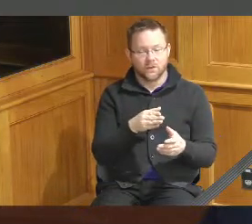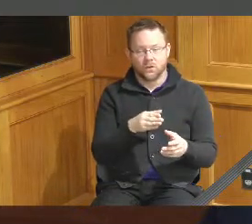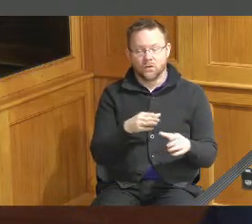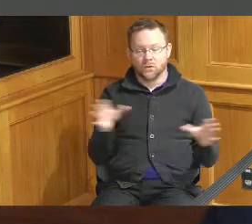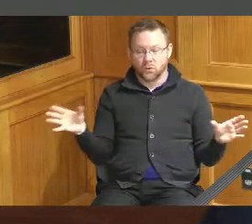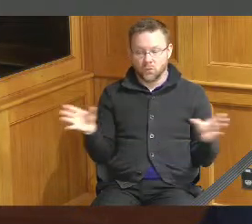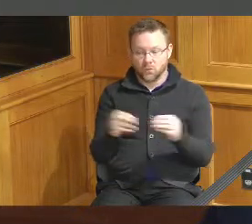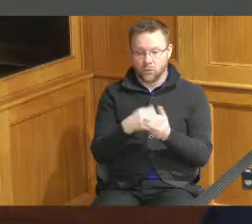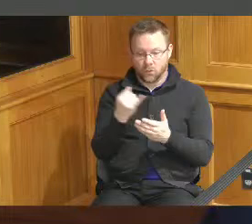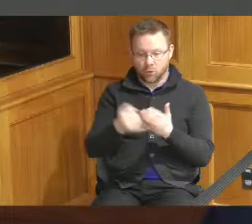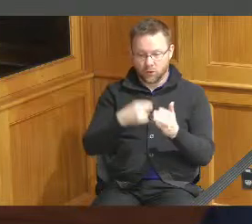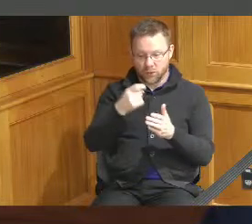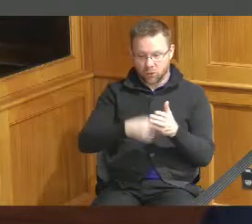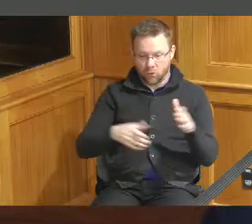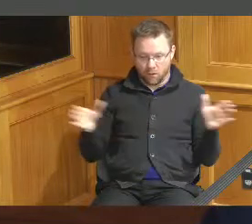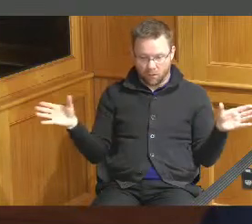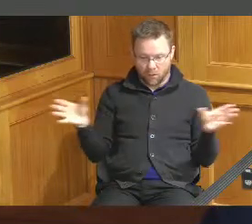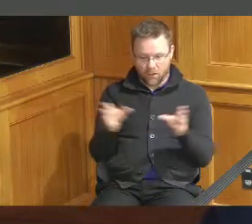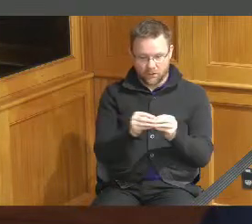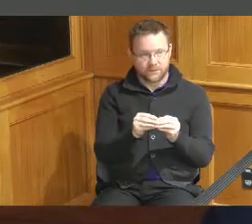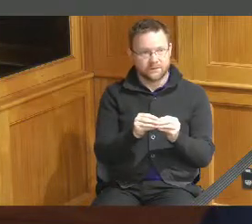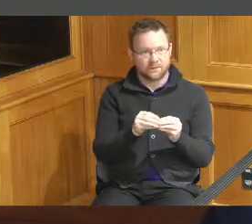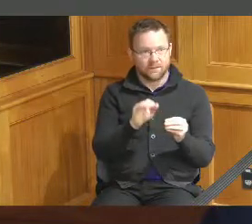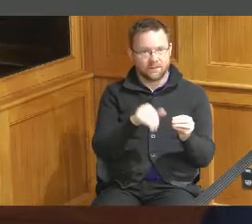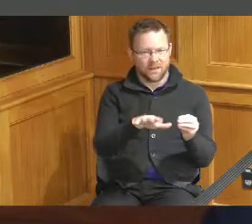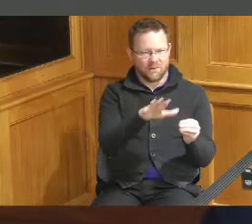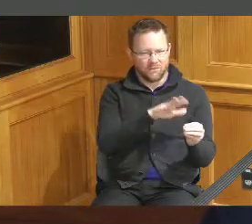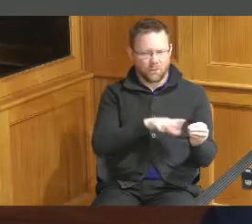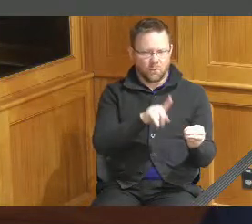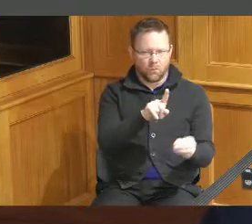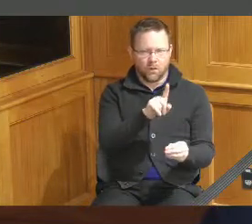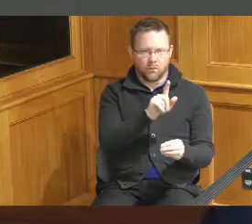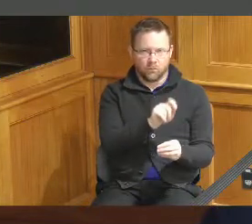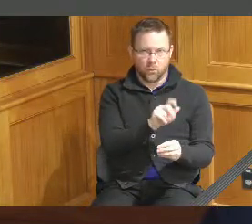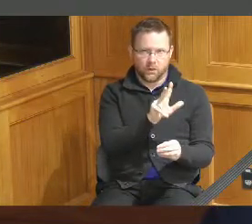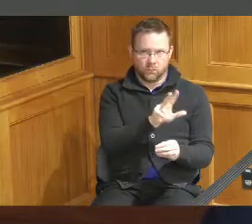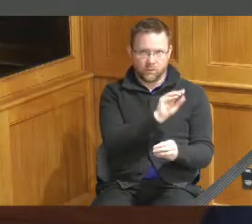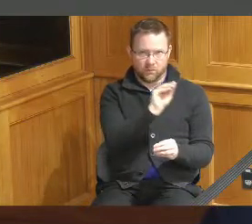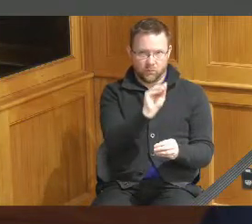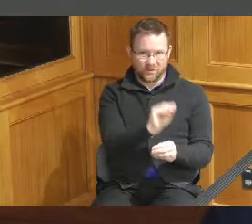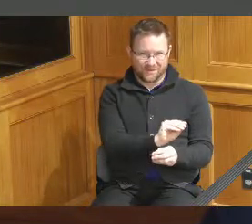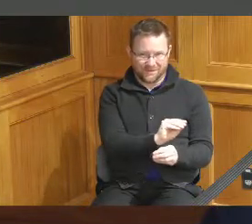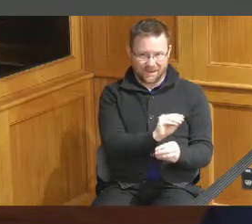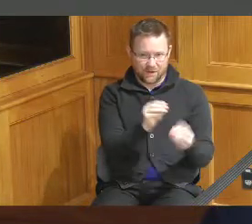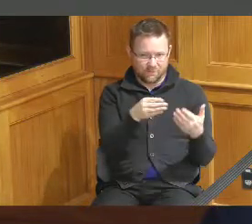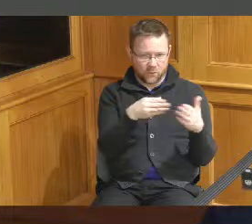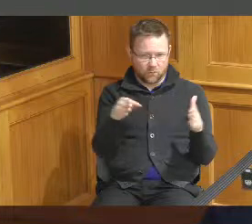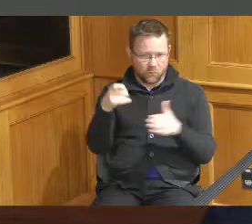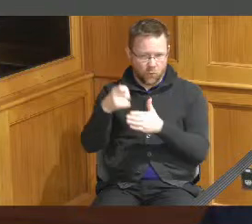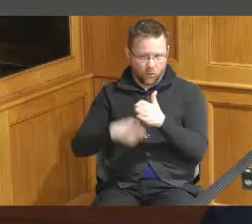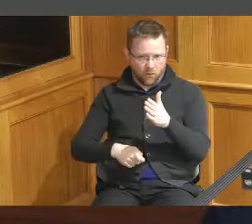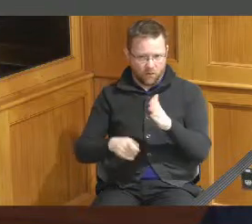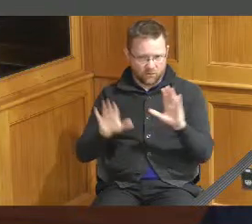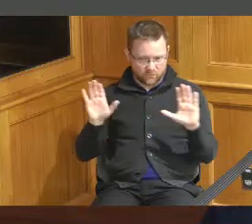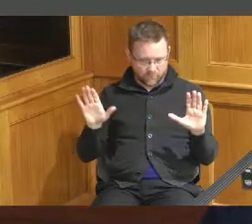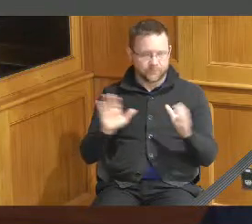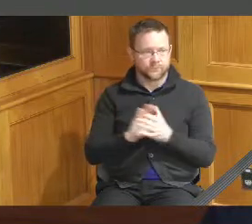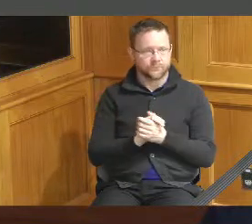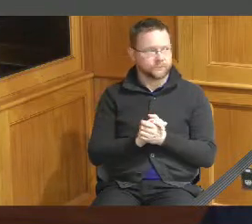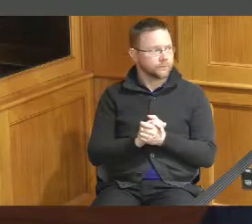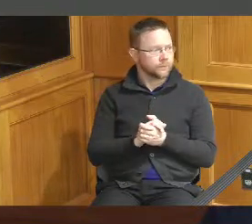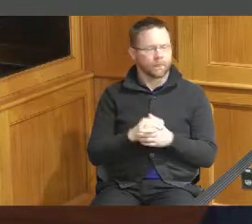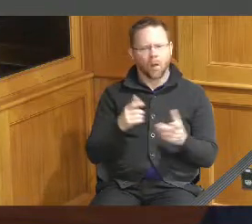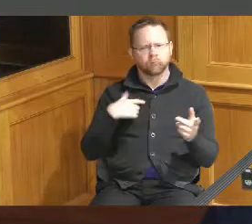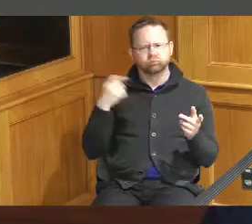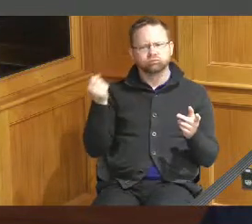of the project, this amounts to about 1.3% of the overall project. So that. No,